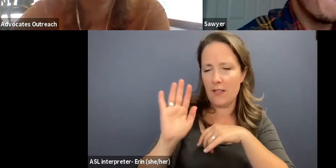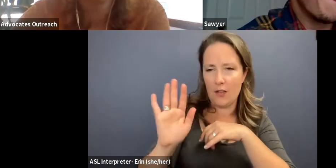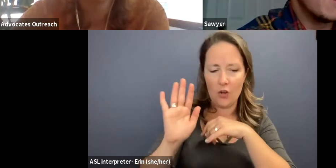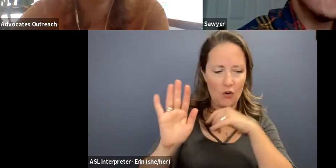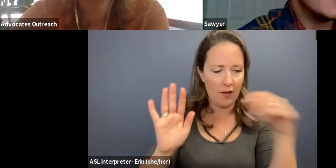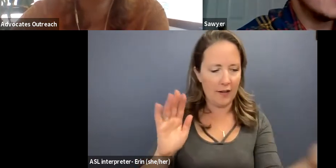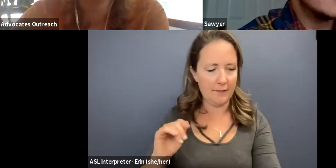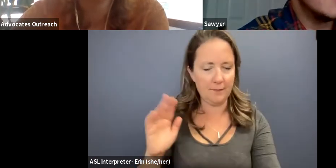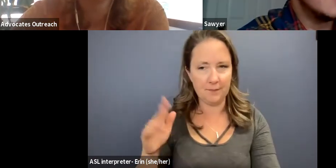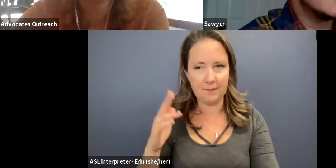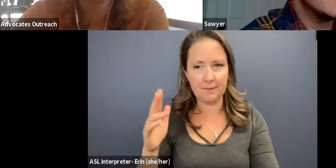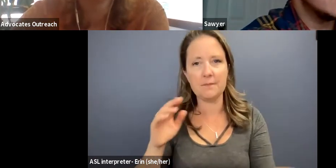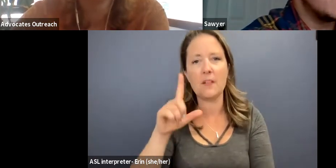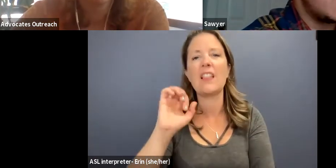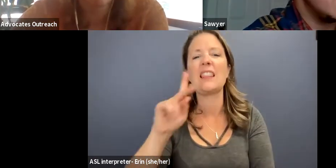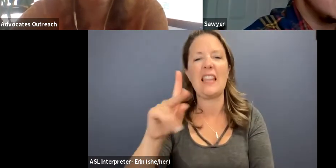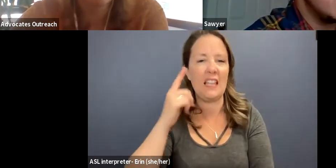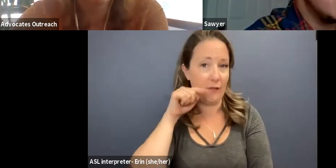So with